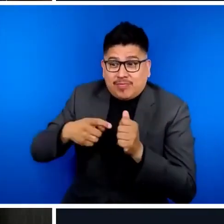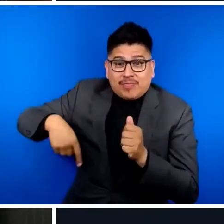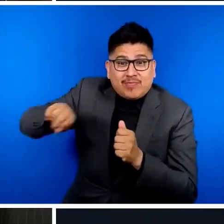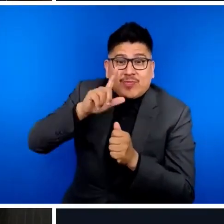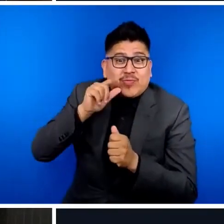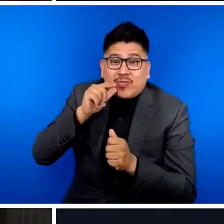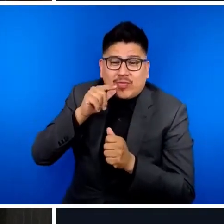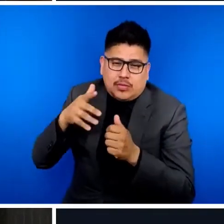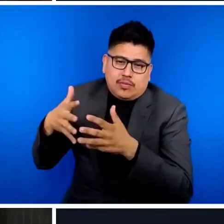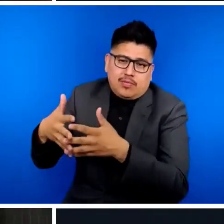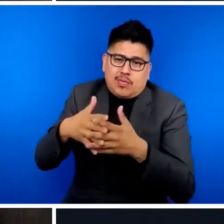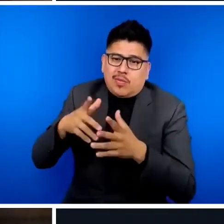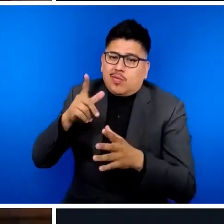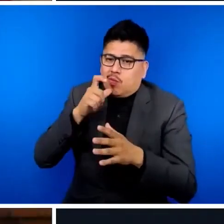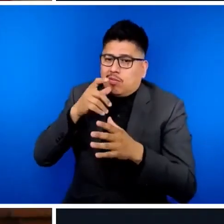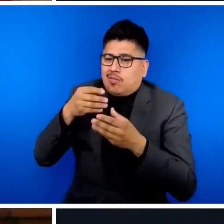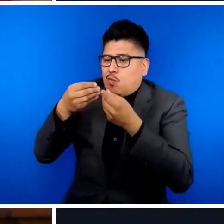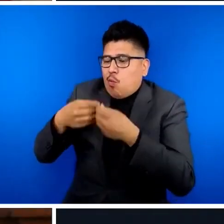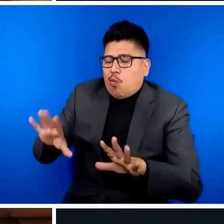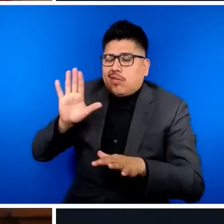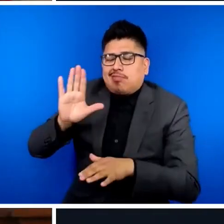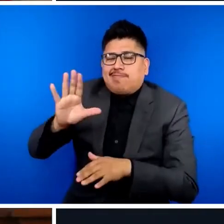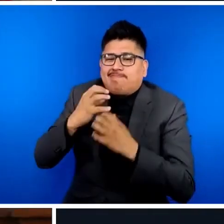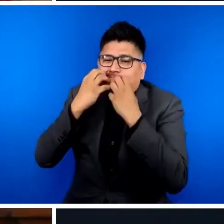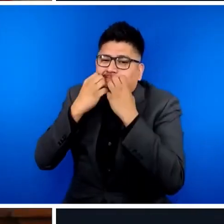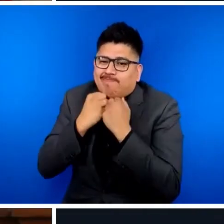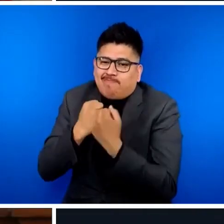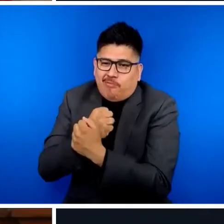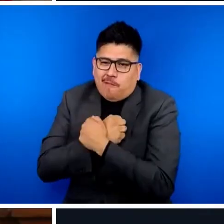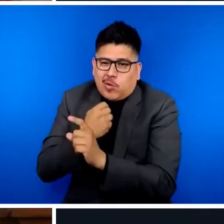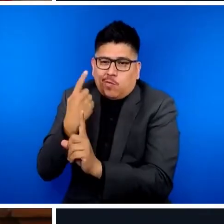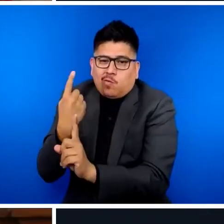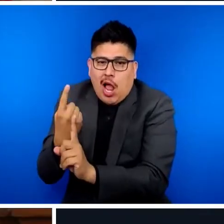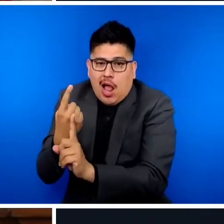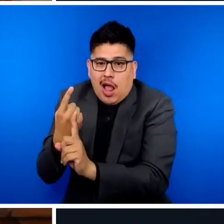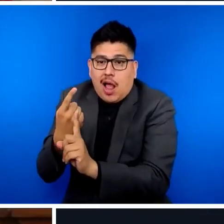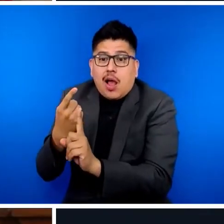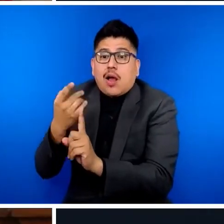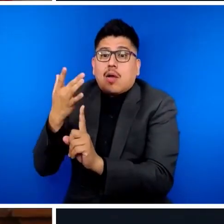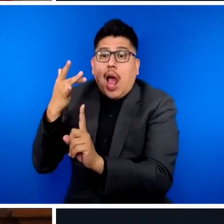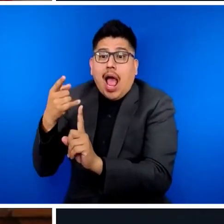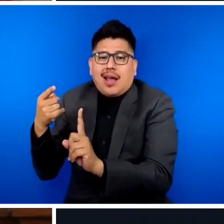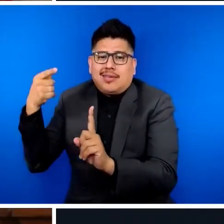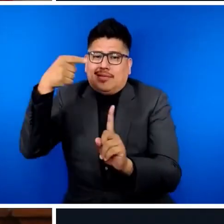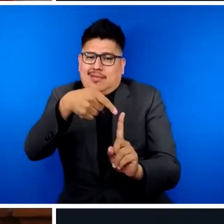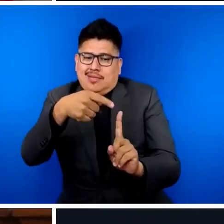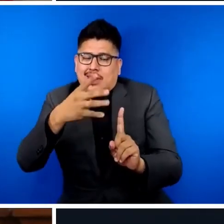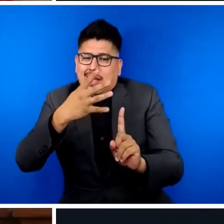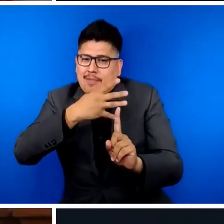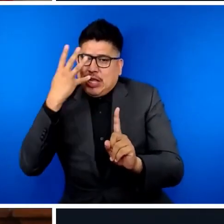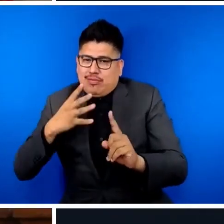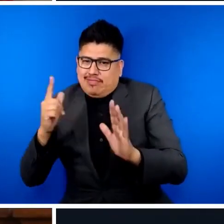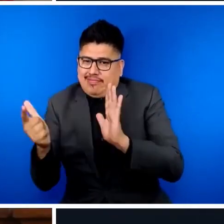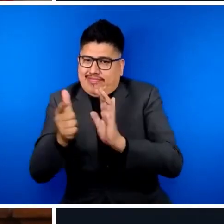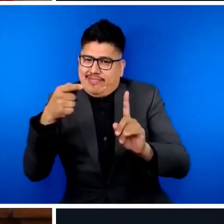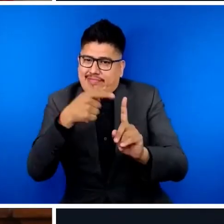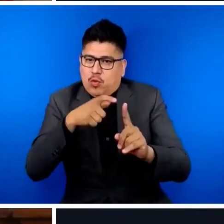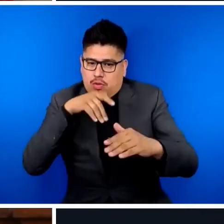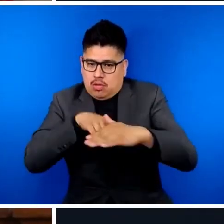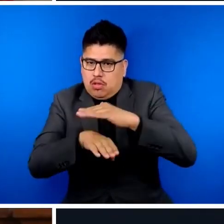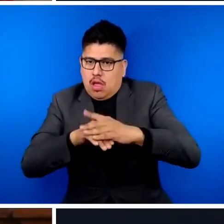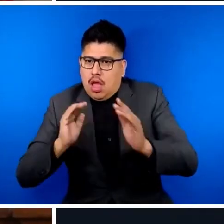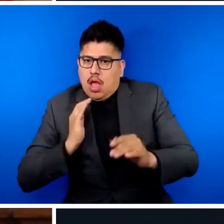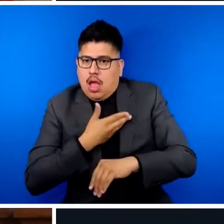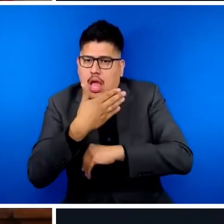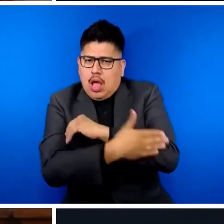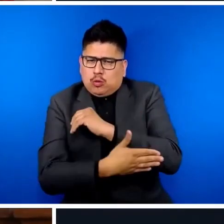loved ones to the scourge of illegal immigration. People came into our country, how we allowed this to happen with